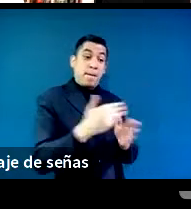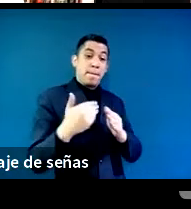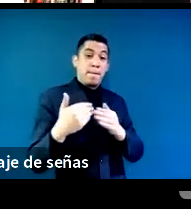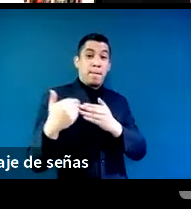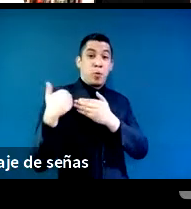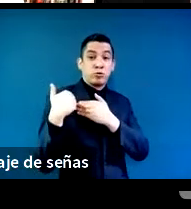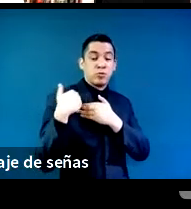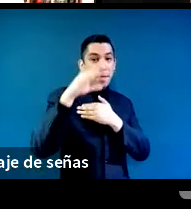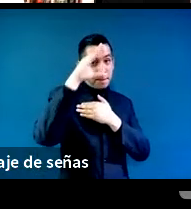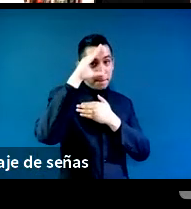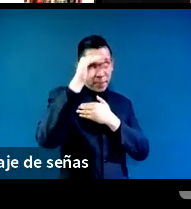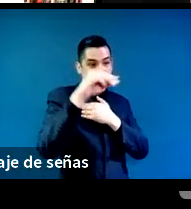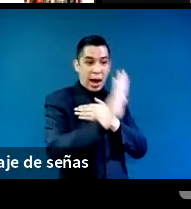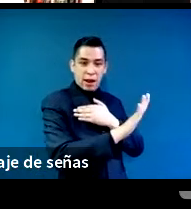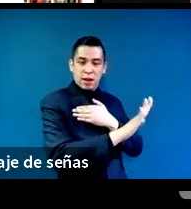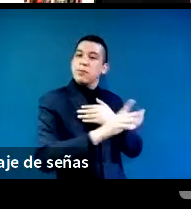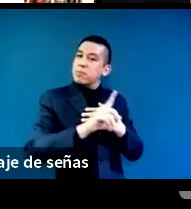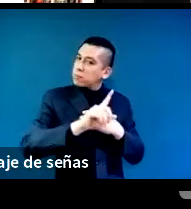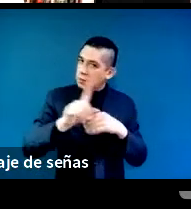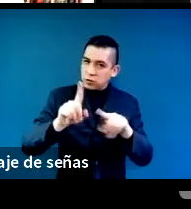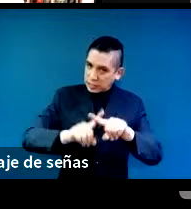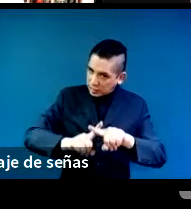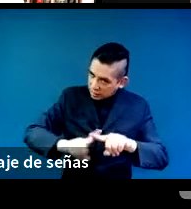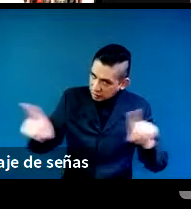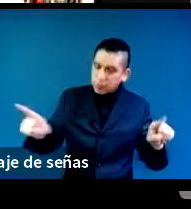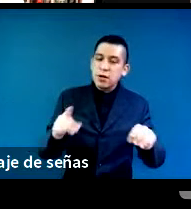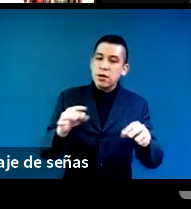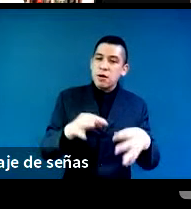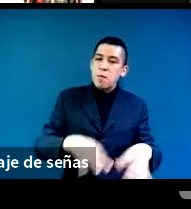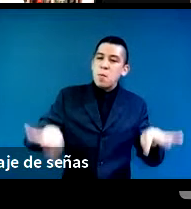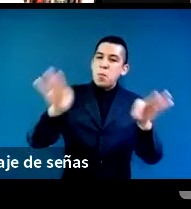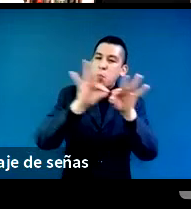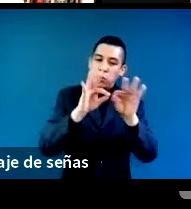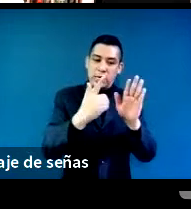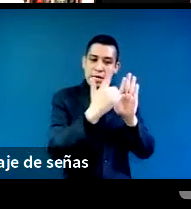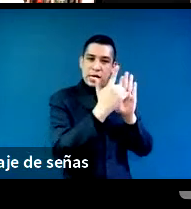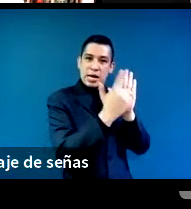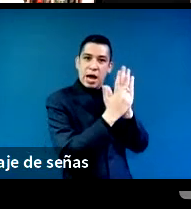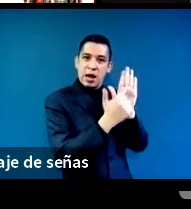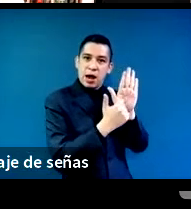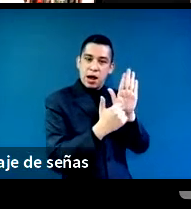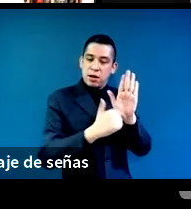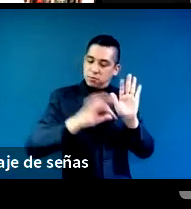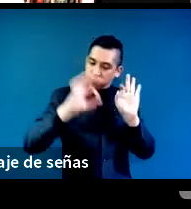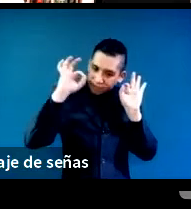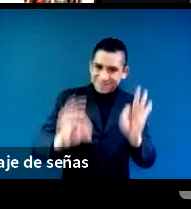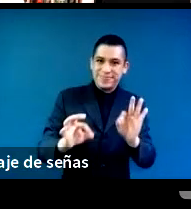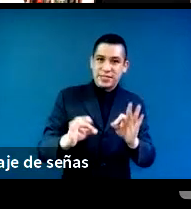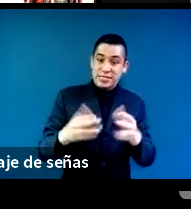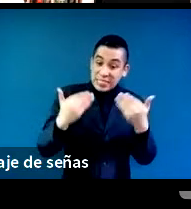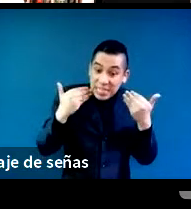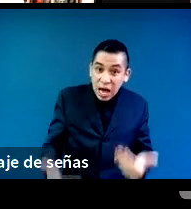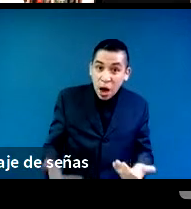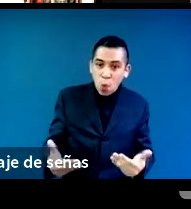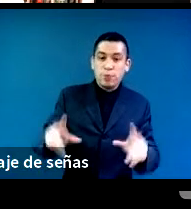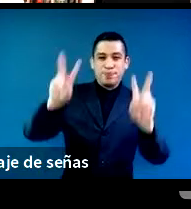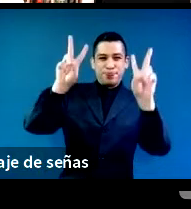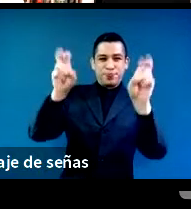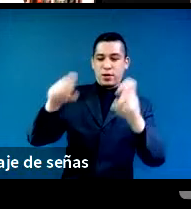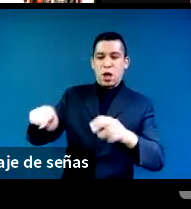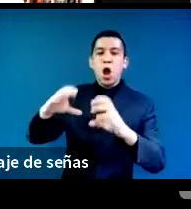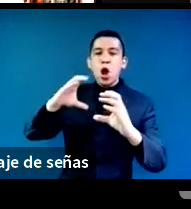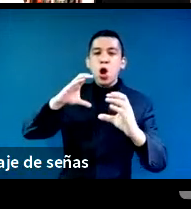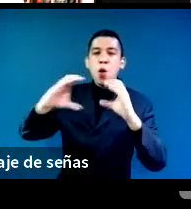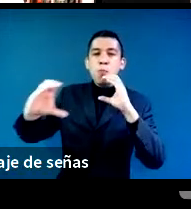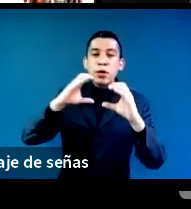take media companies accountable on this. In general, media continue to present both women and men in